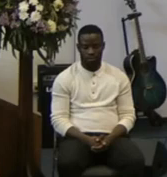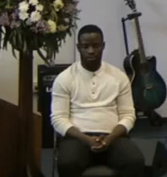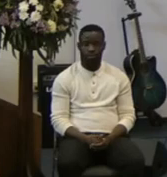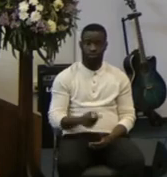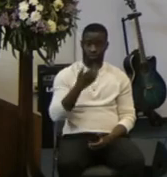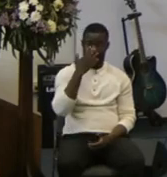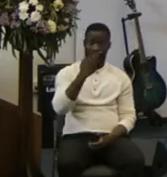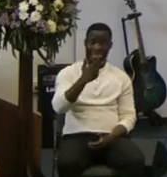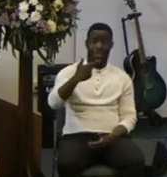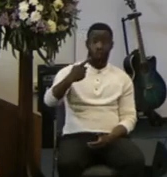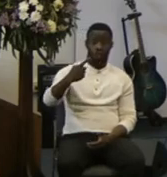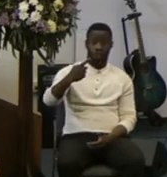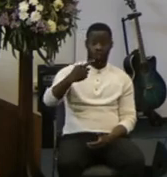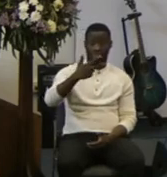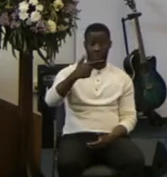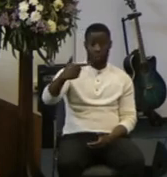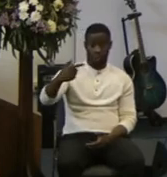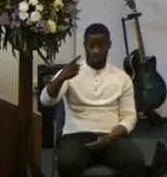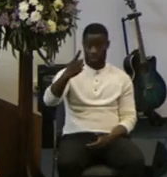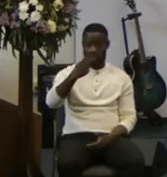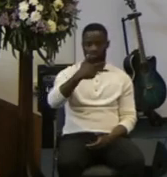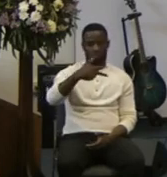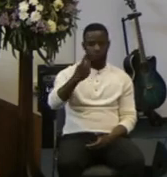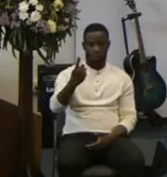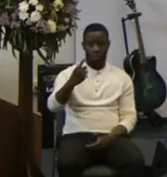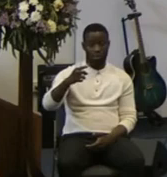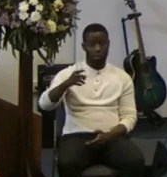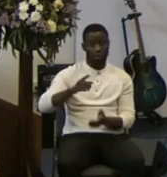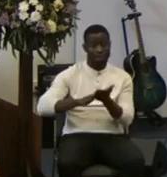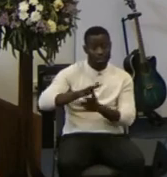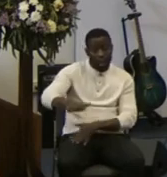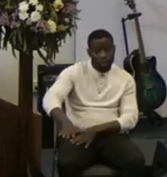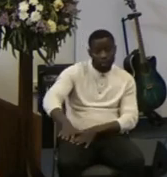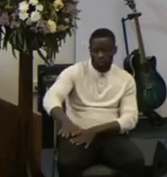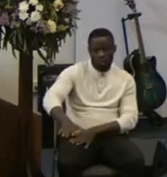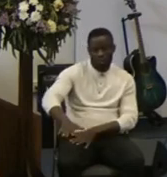An 81-year-old man. He wasn't a child.